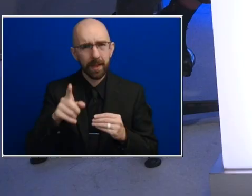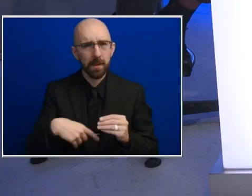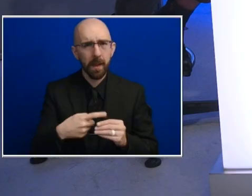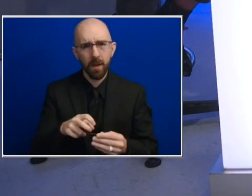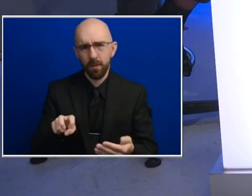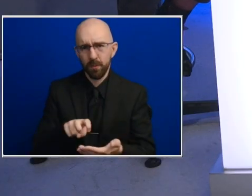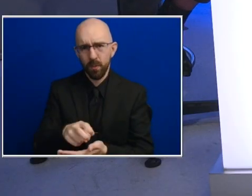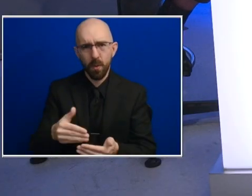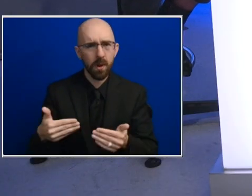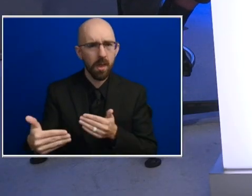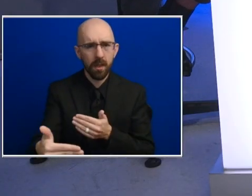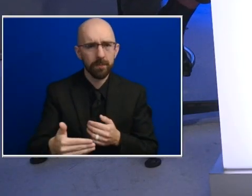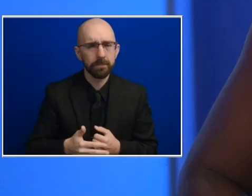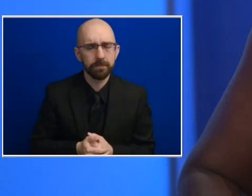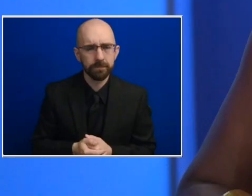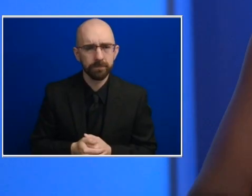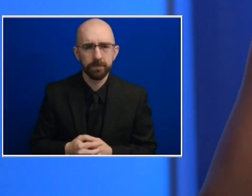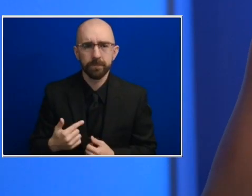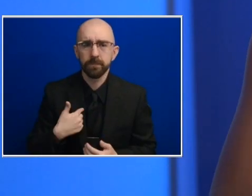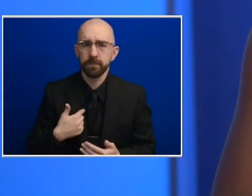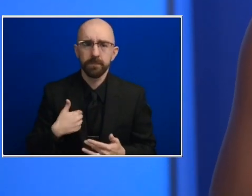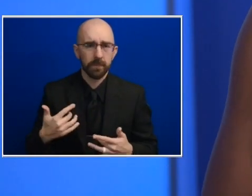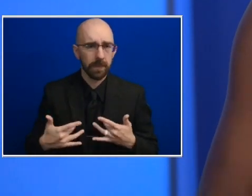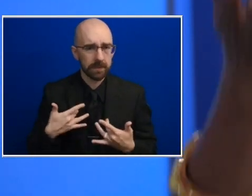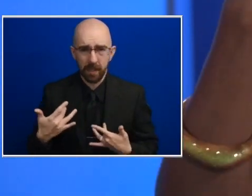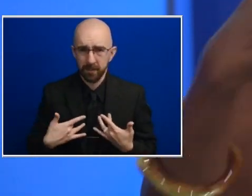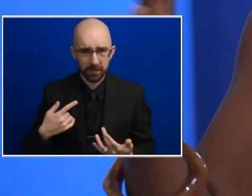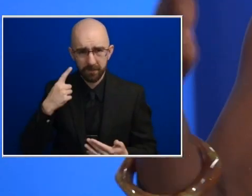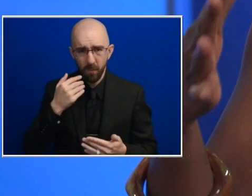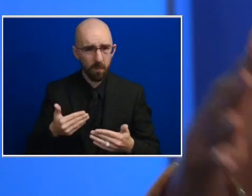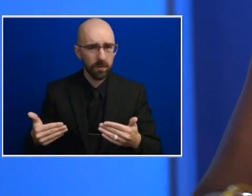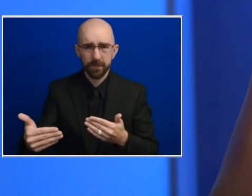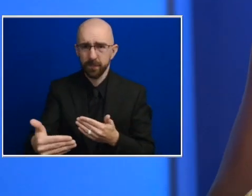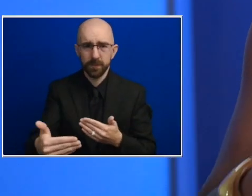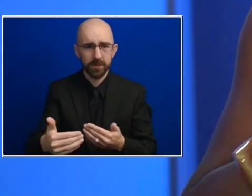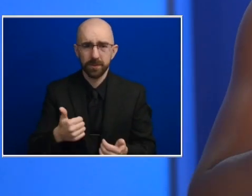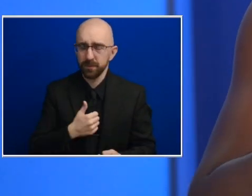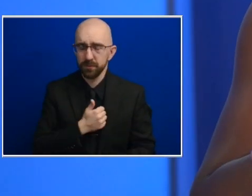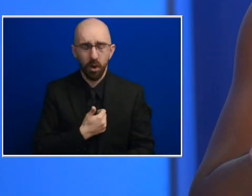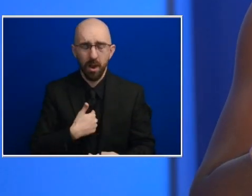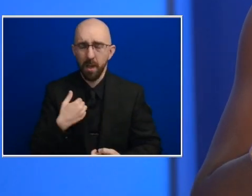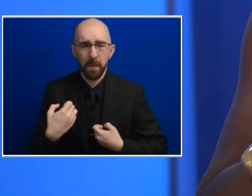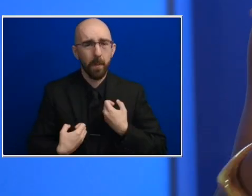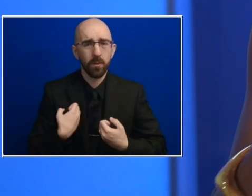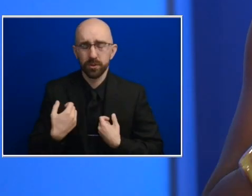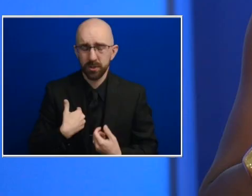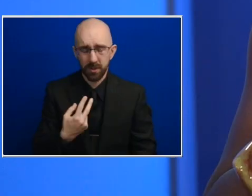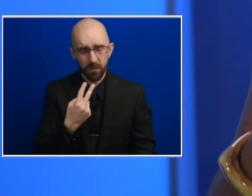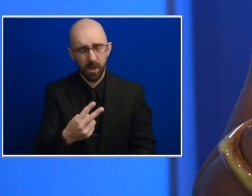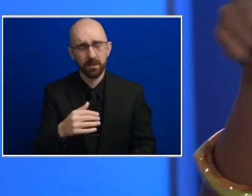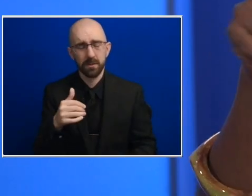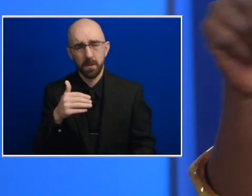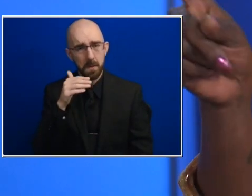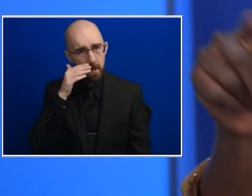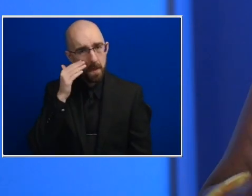I am super excited for the road ahead. Sorry, I'm emotional, but emotionally happy.